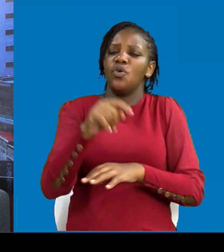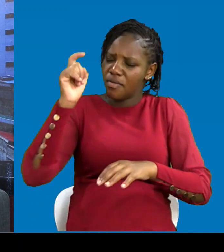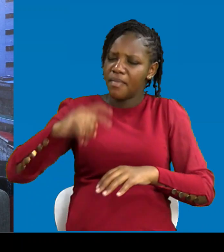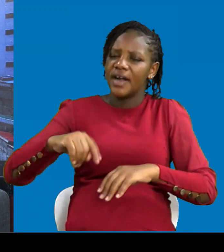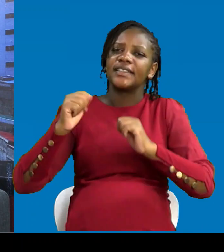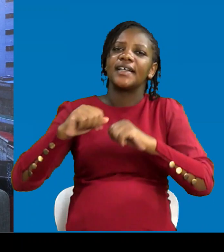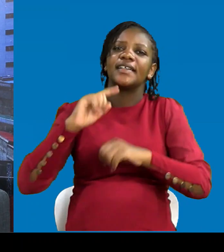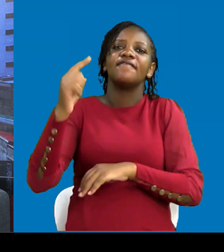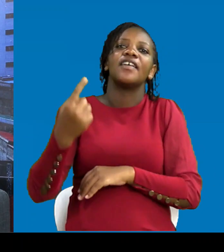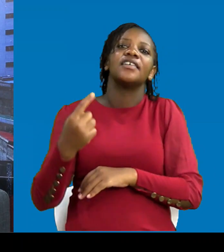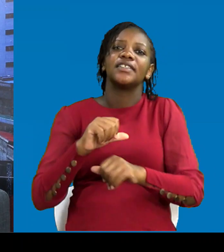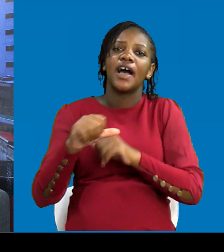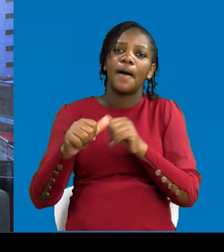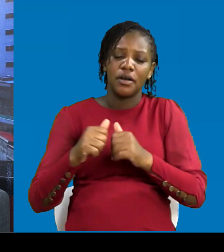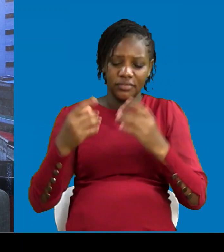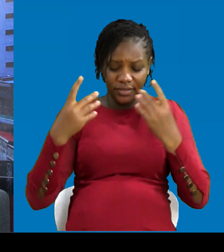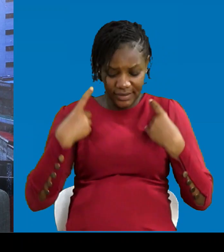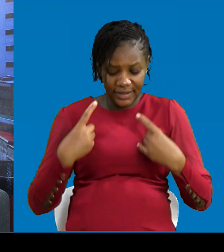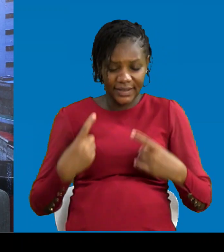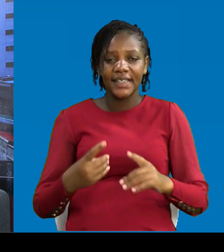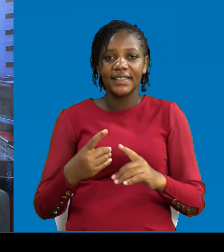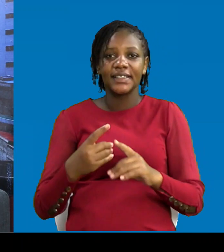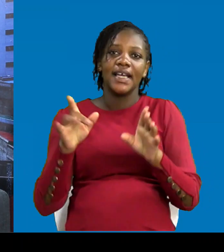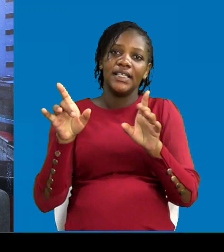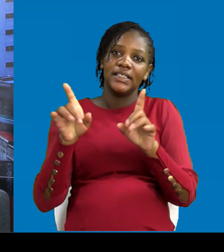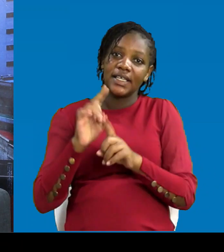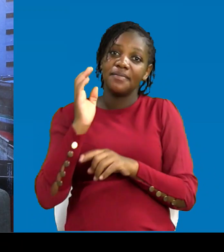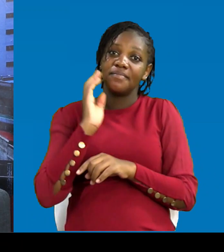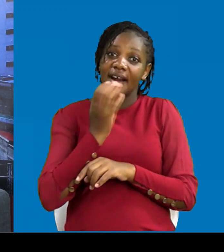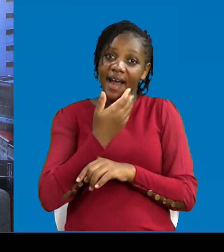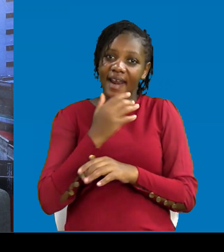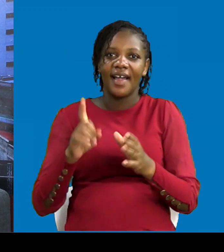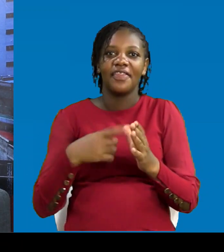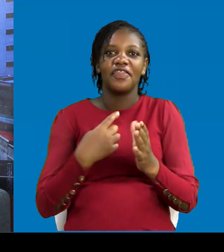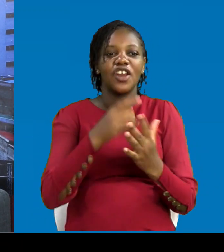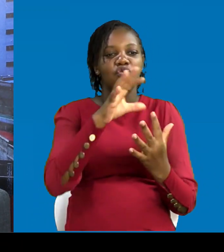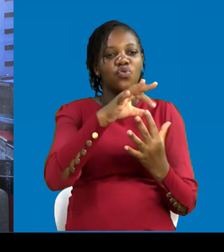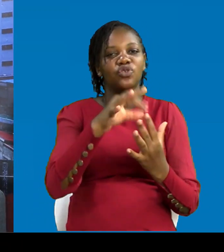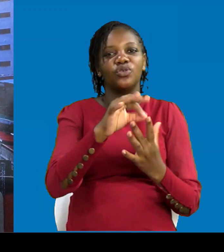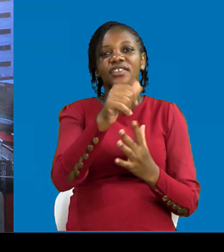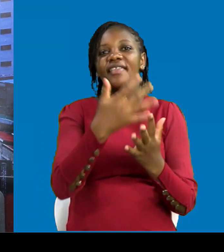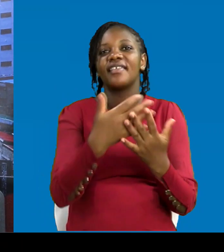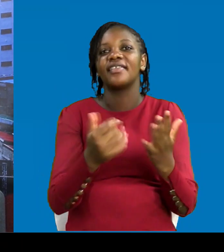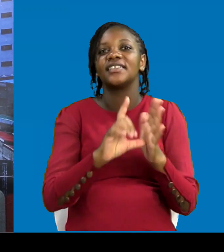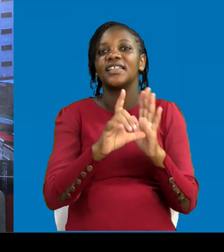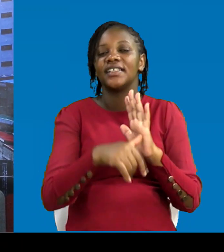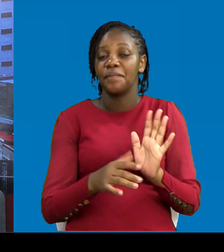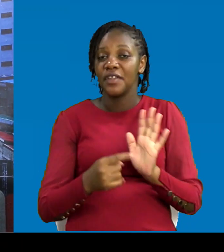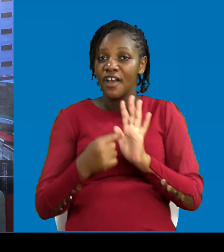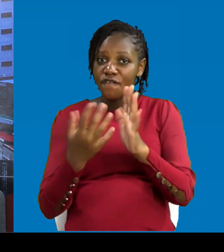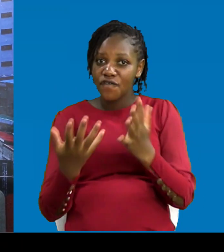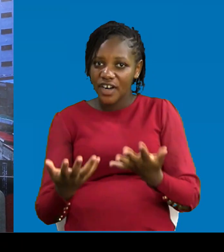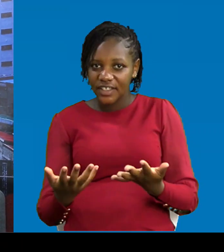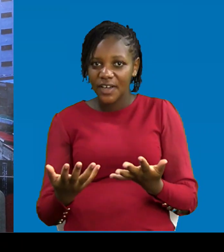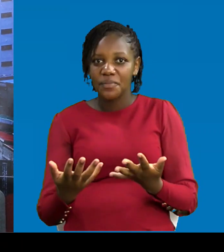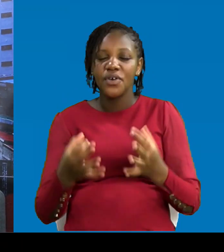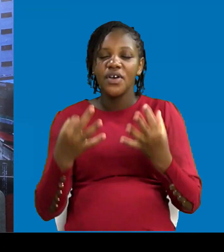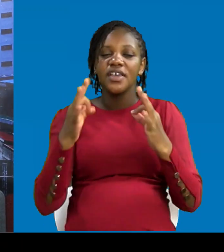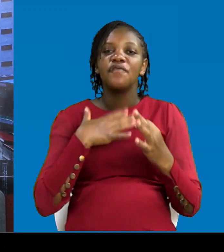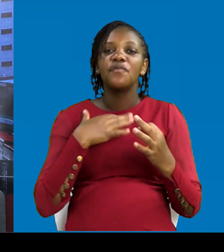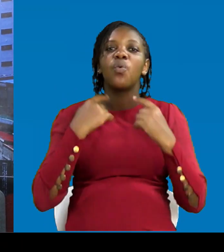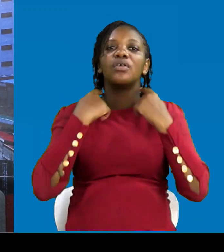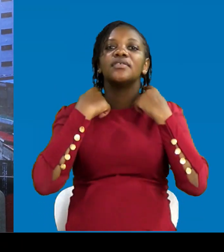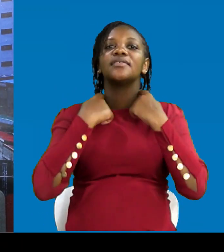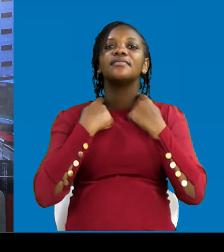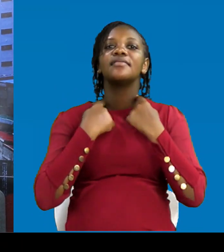on the outfit, on the color of the outfit. If it's like, for instance, if you're doing any neck accessories, it